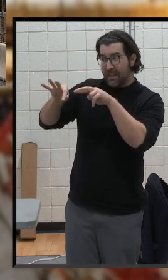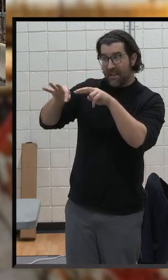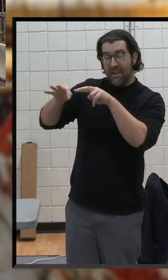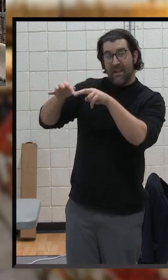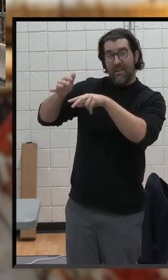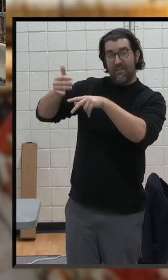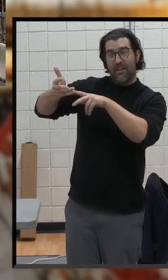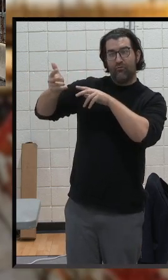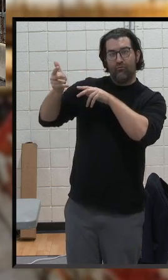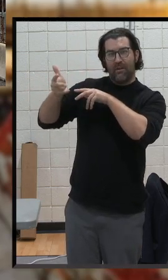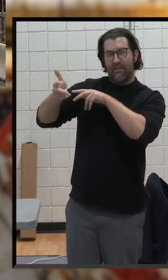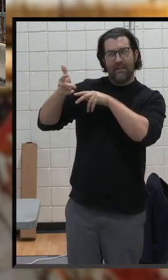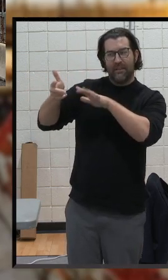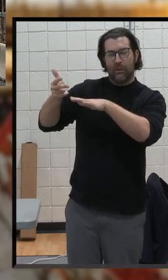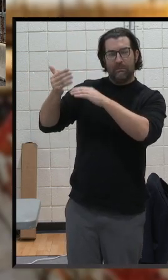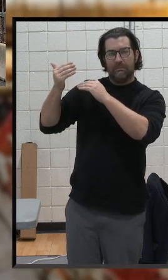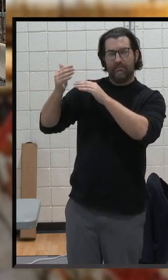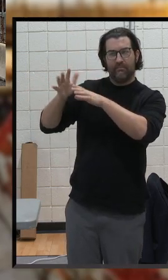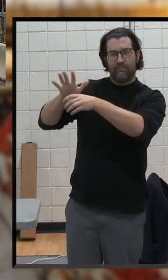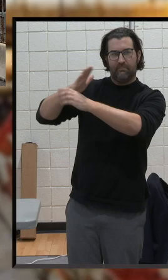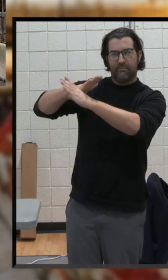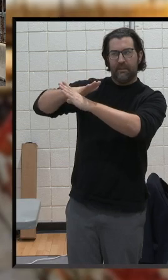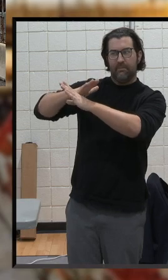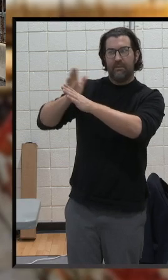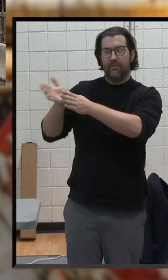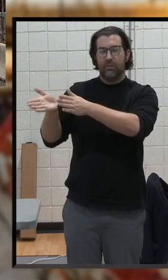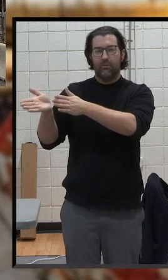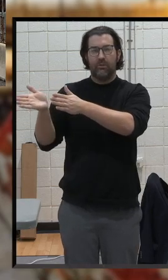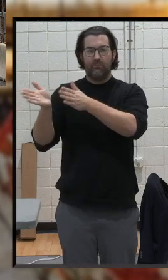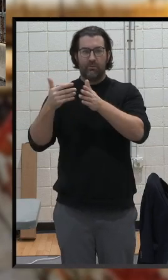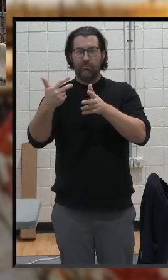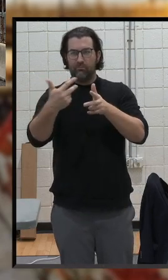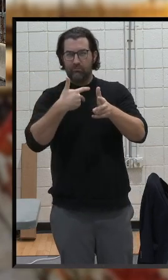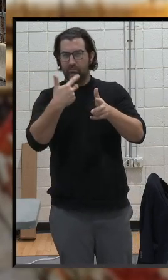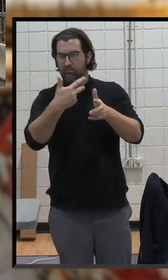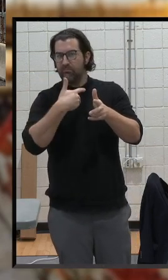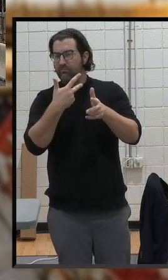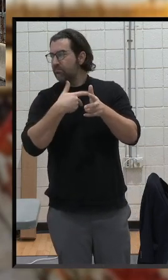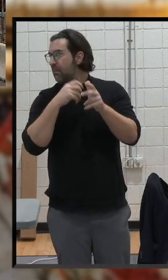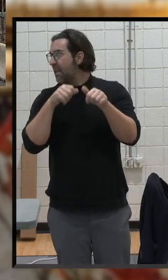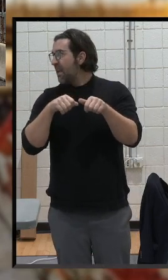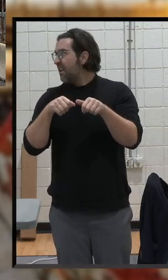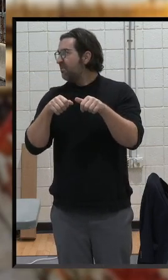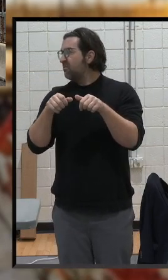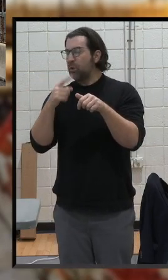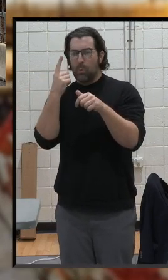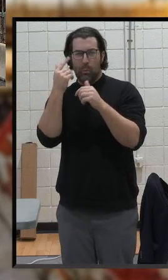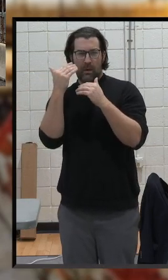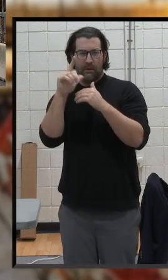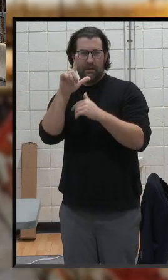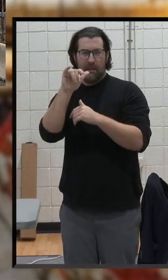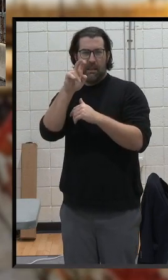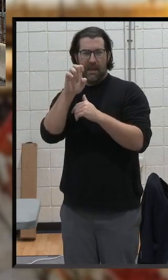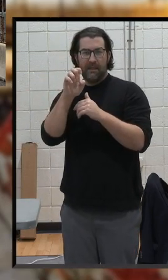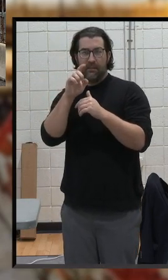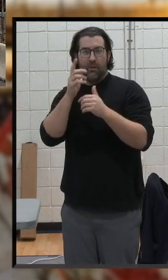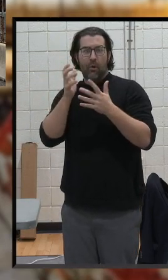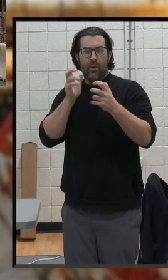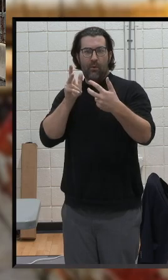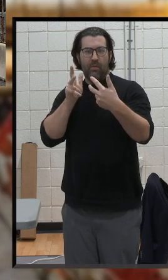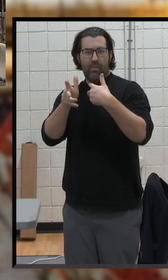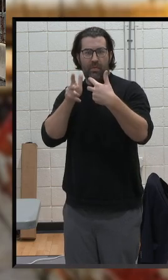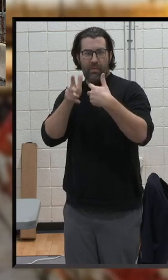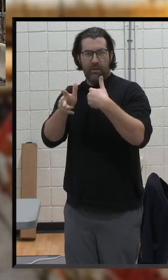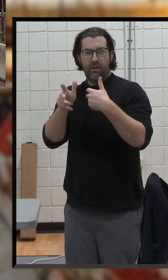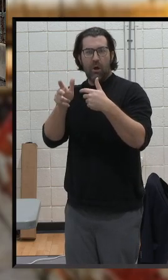traffic off that side, this side is adequate. So this restriction is to avoid posting the bridge,